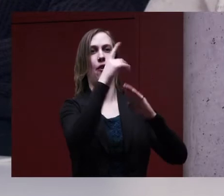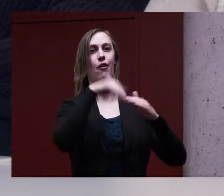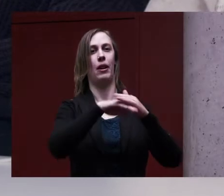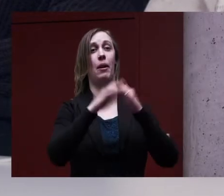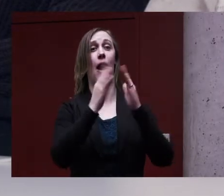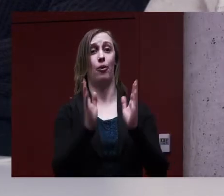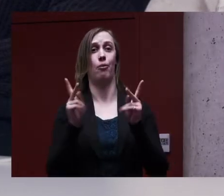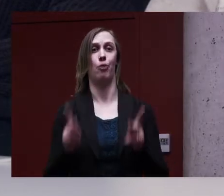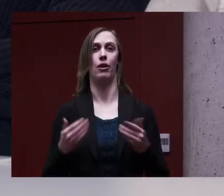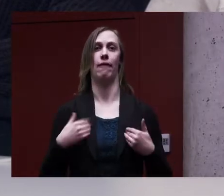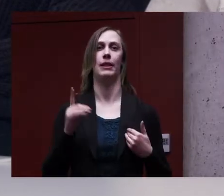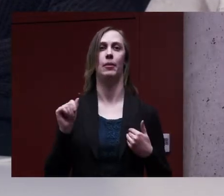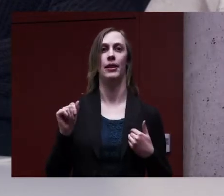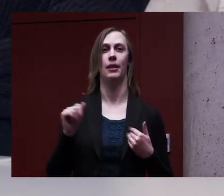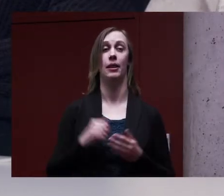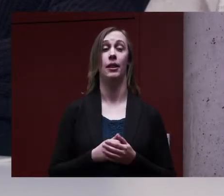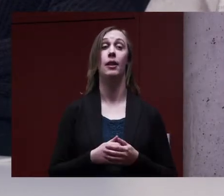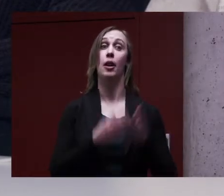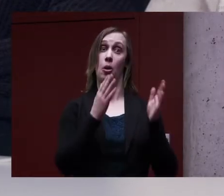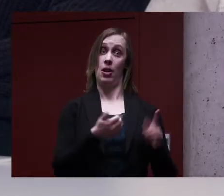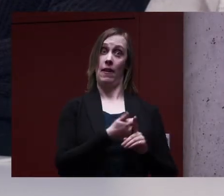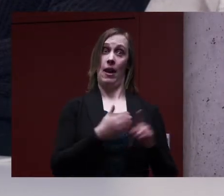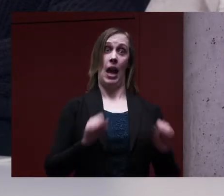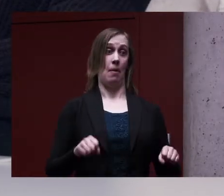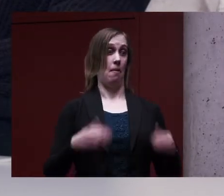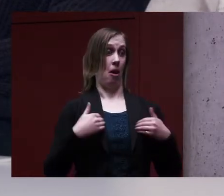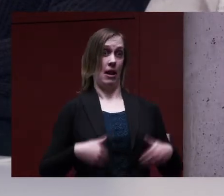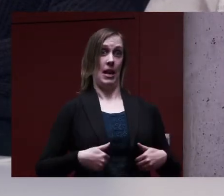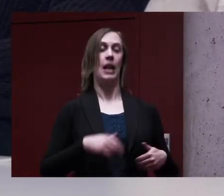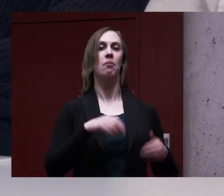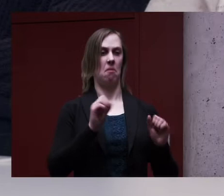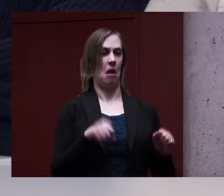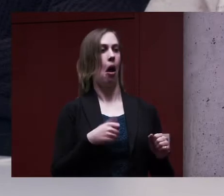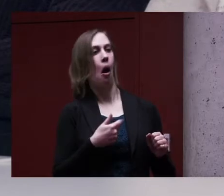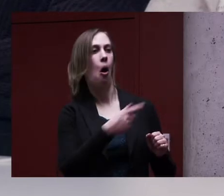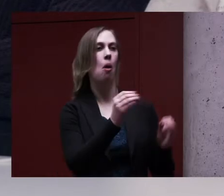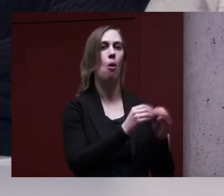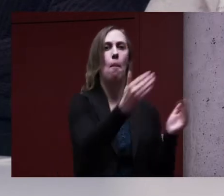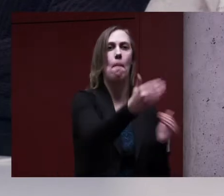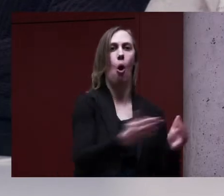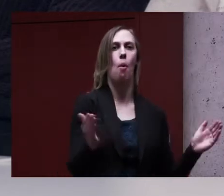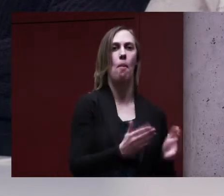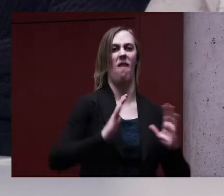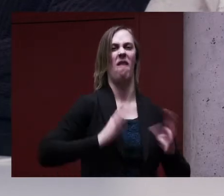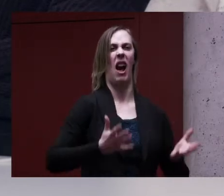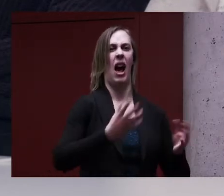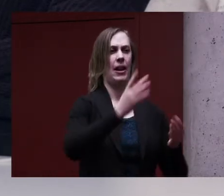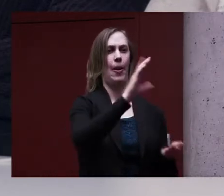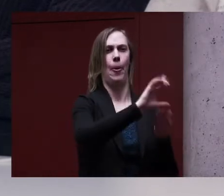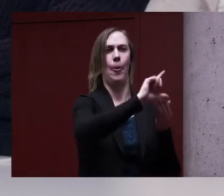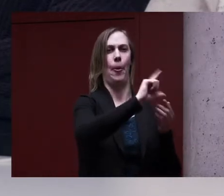disabilities. An able-bodied person can choose to live in a smaller space for a lower rental cost. The physical space needed